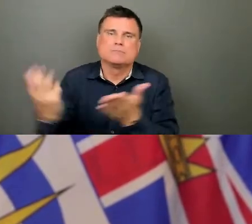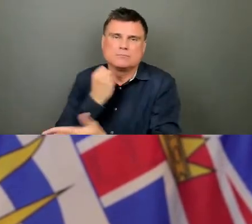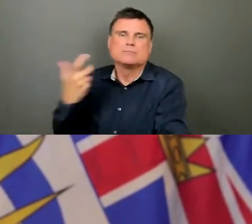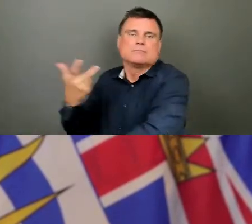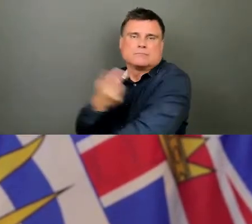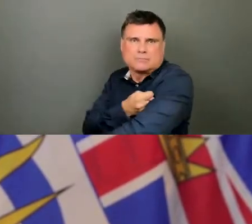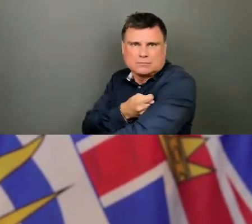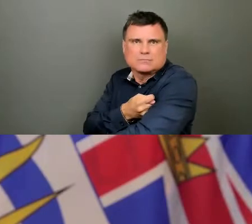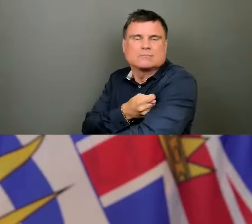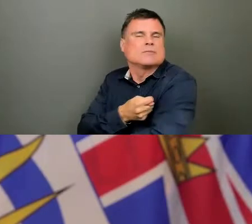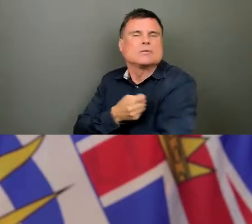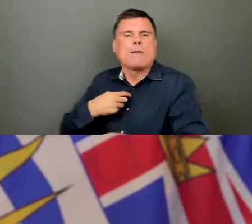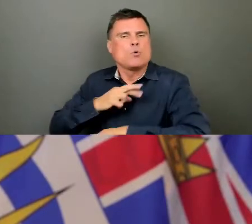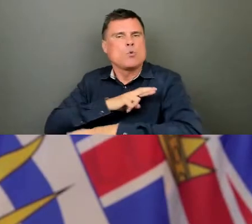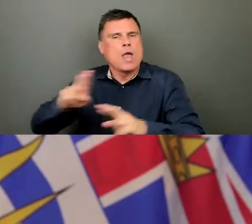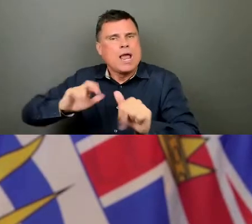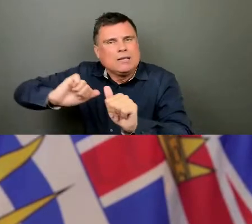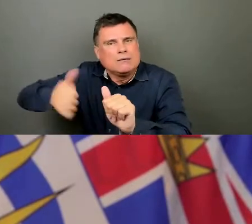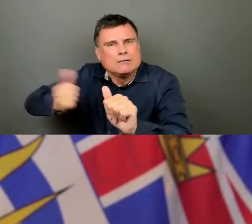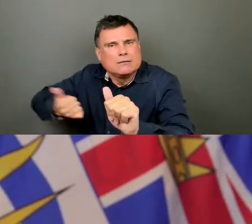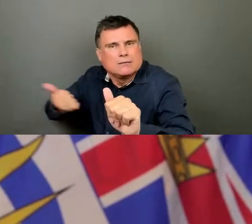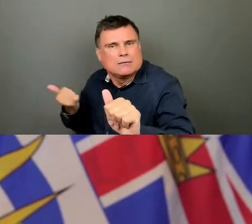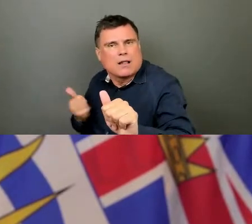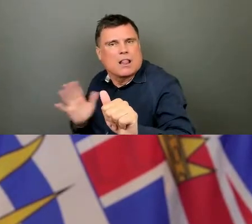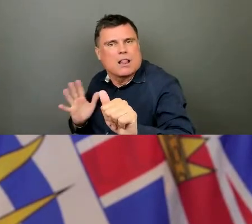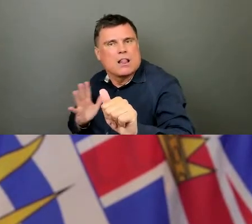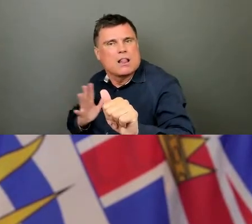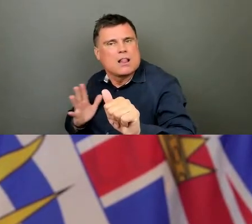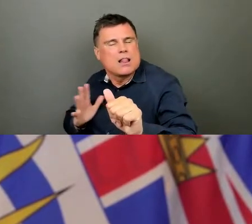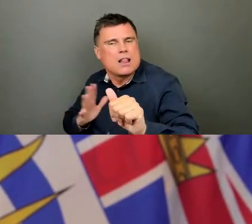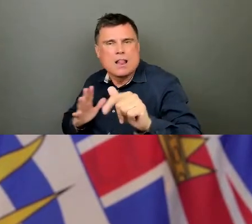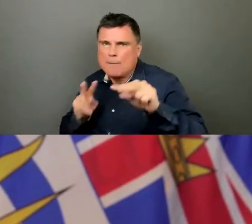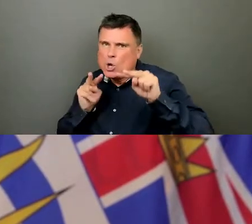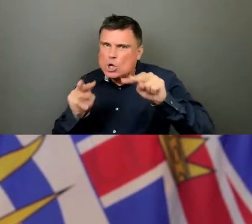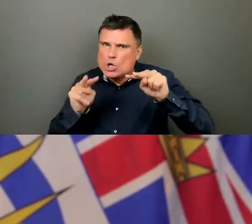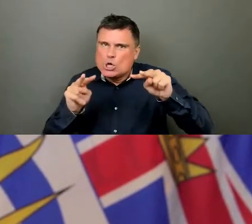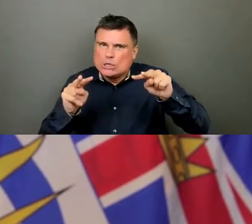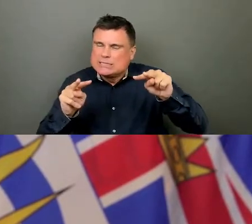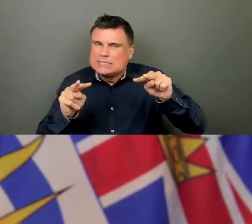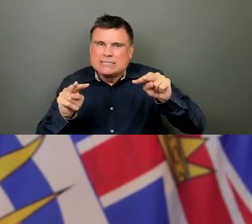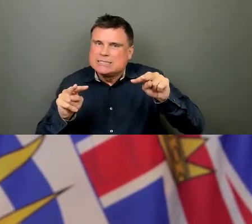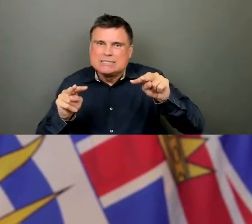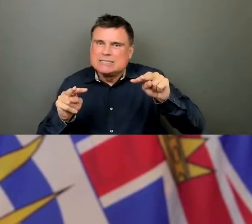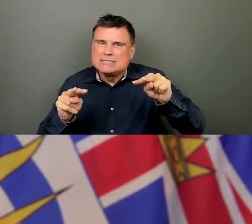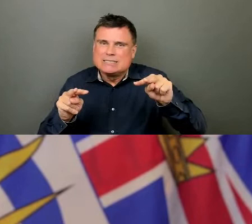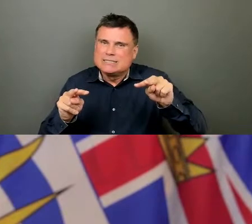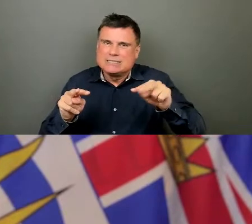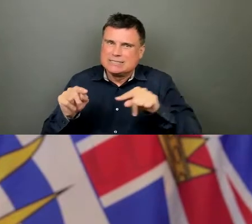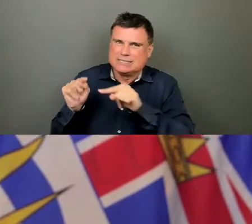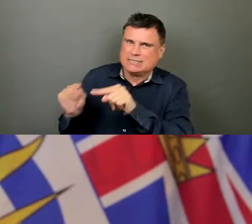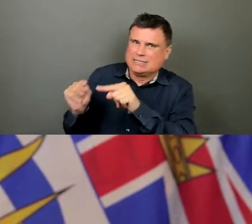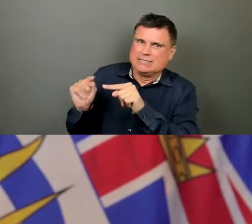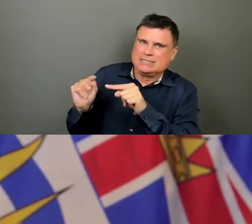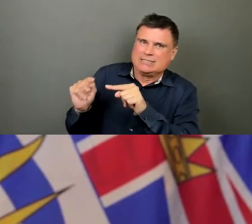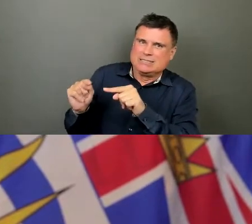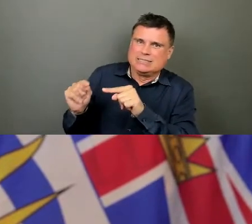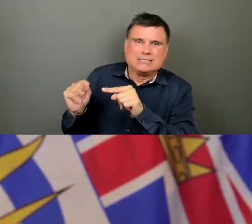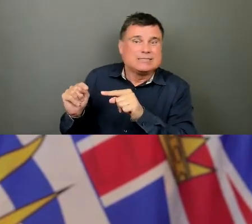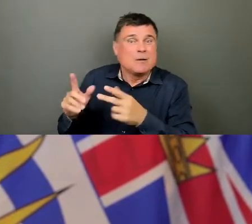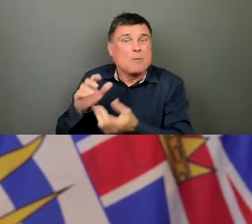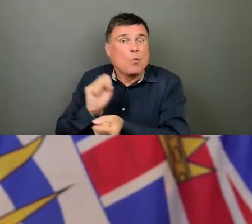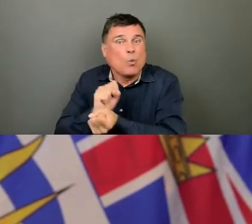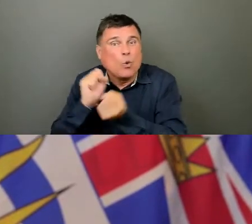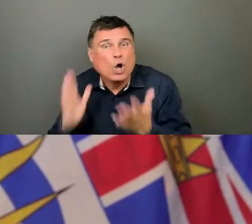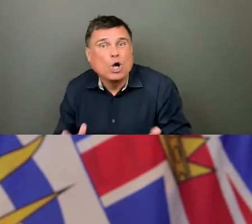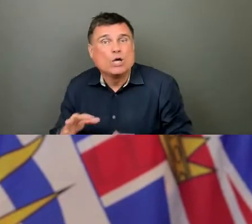healthcare system right now, particularly in critical care. And people have been doing this for a long time. And we've seen through the